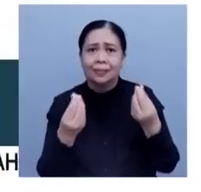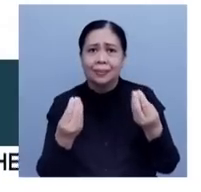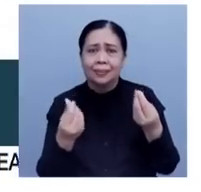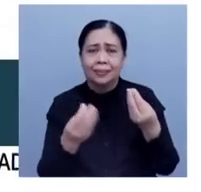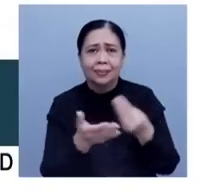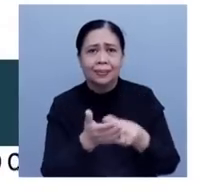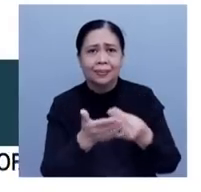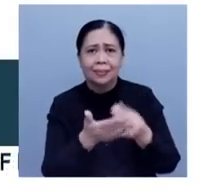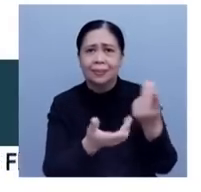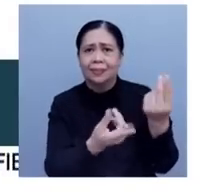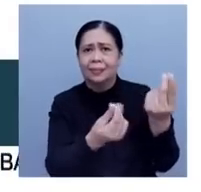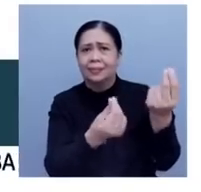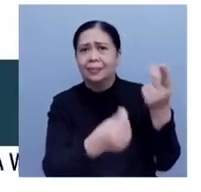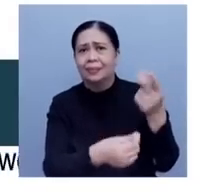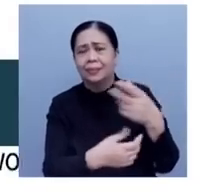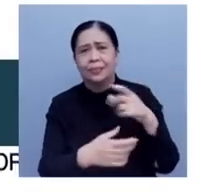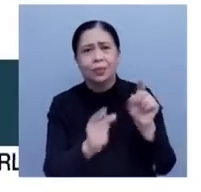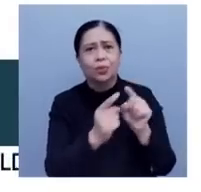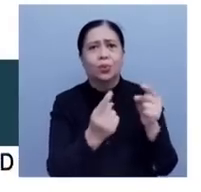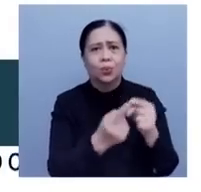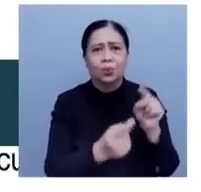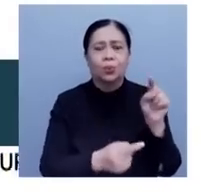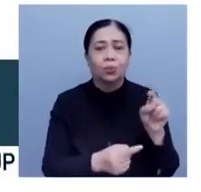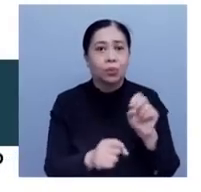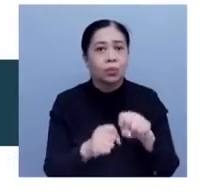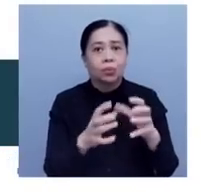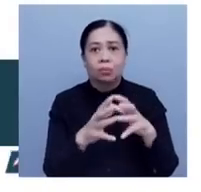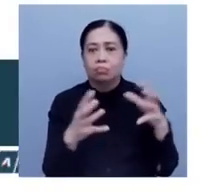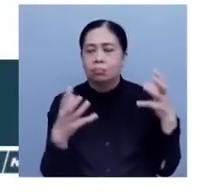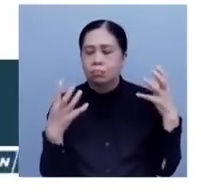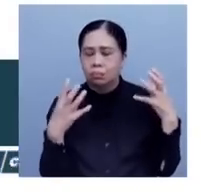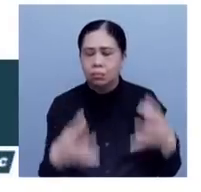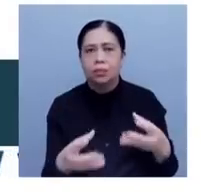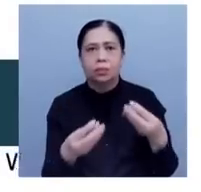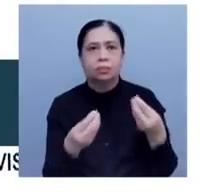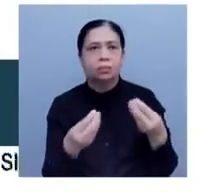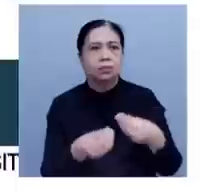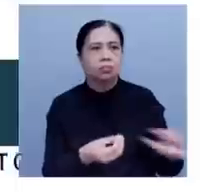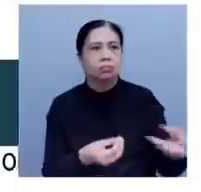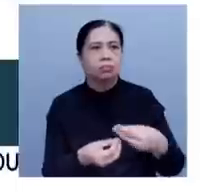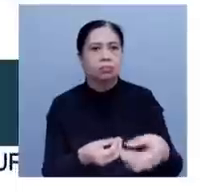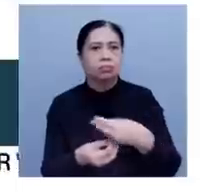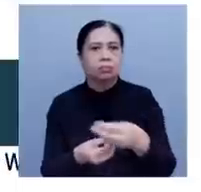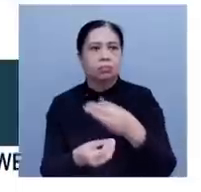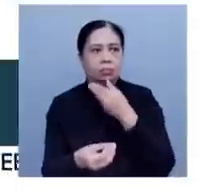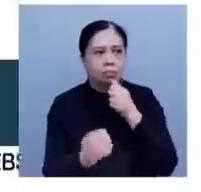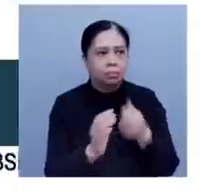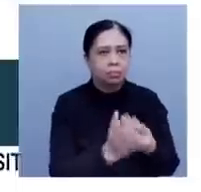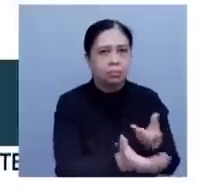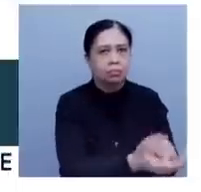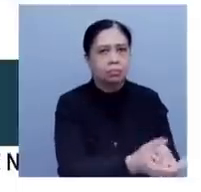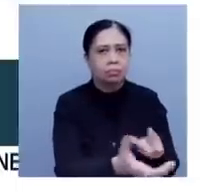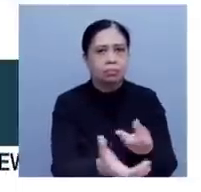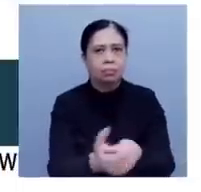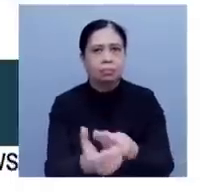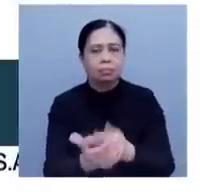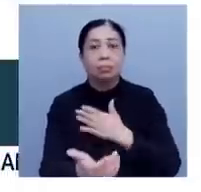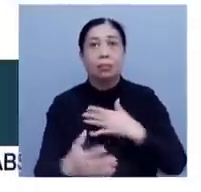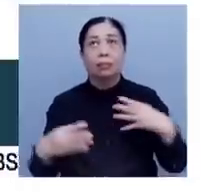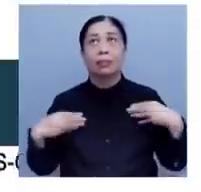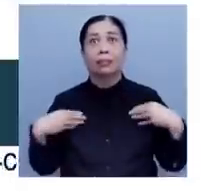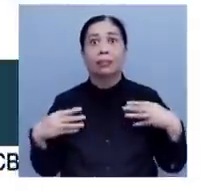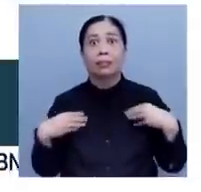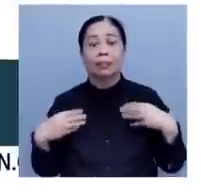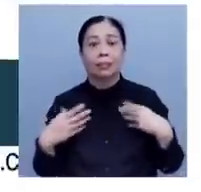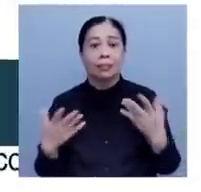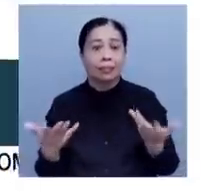mga interested parties. And there's so much money for them to give around to officials who are willing to accept.